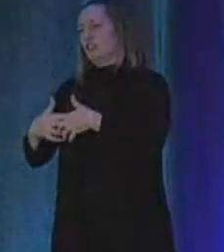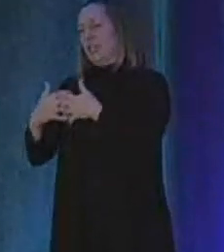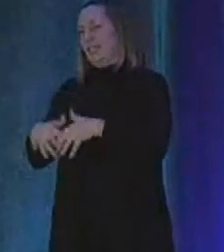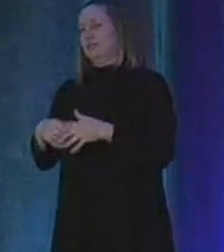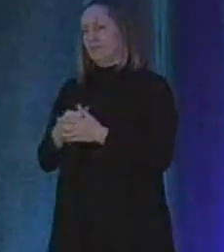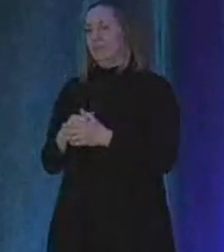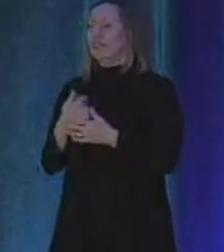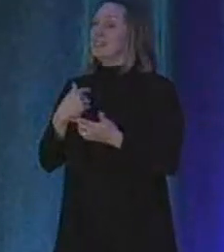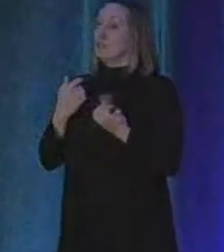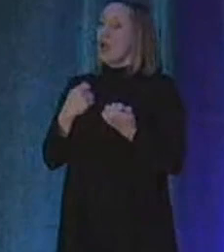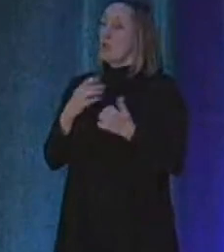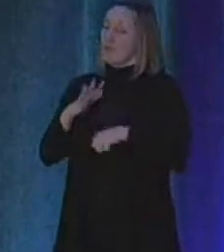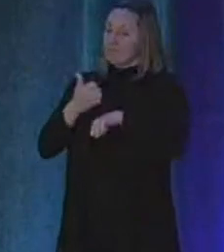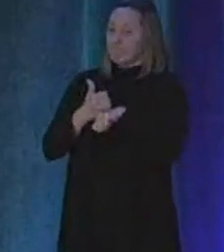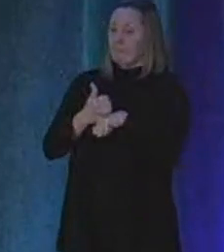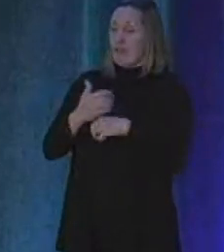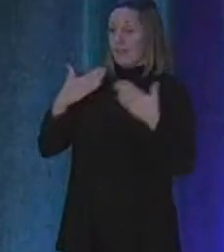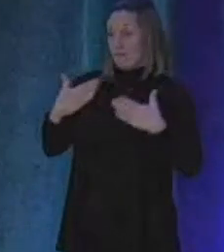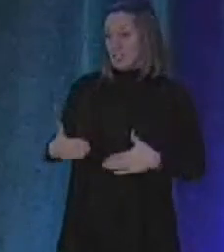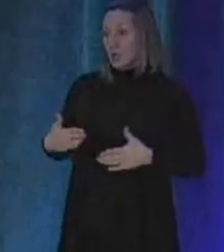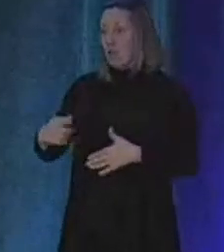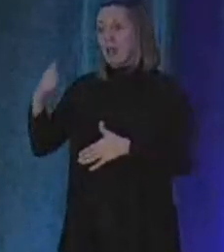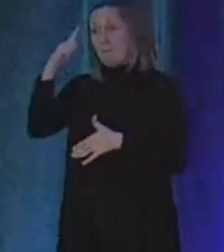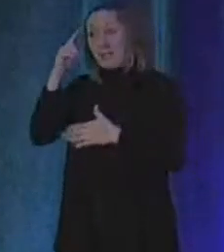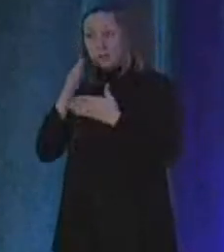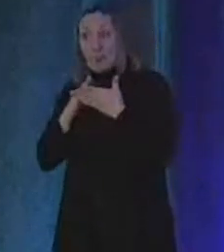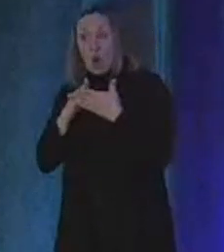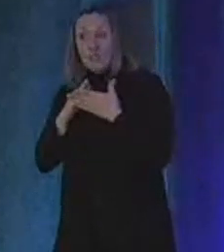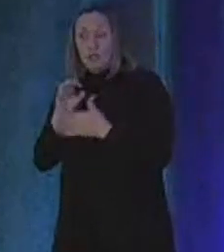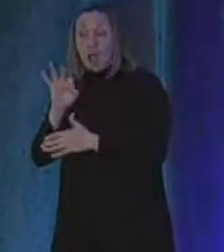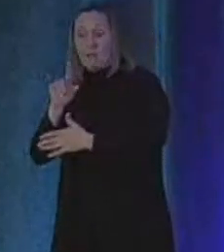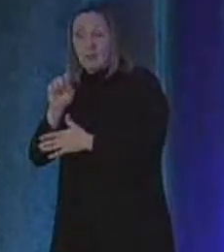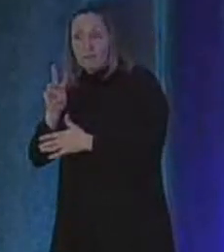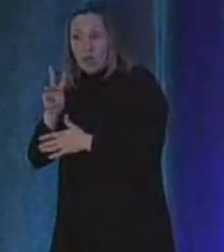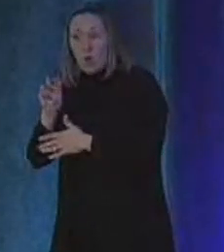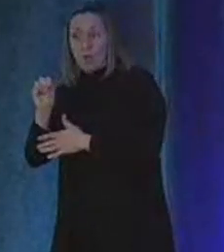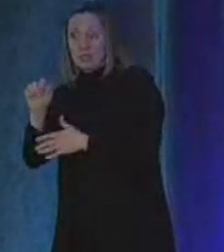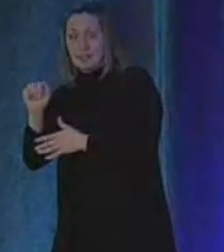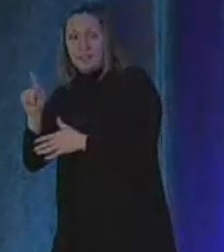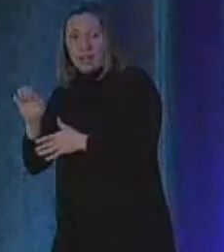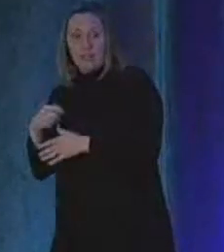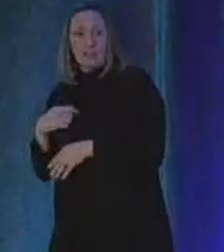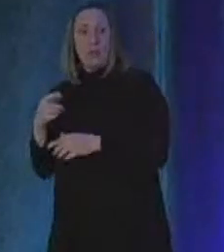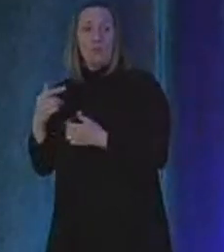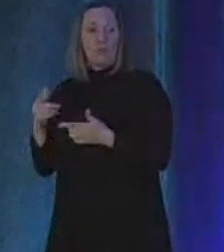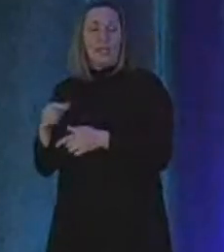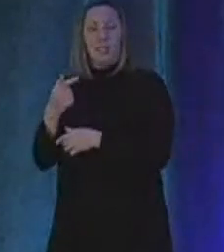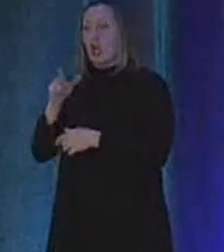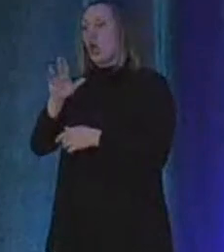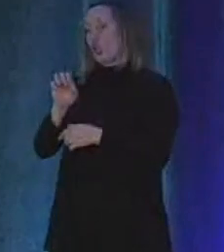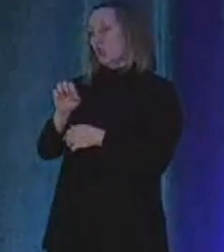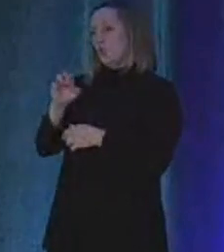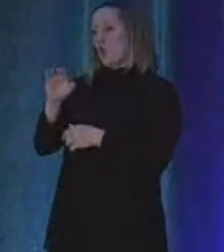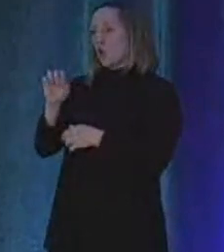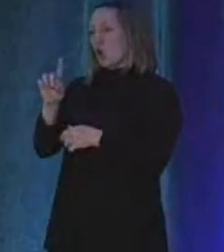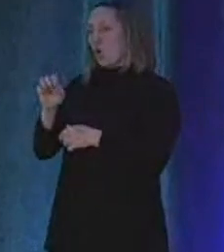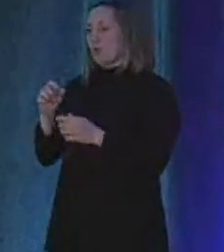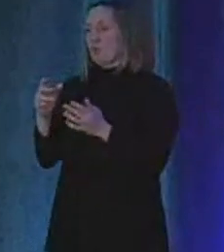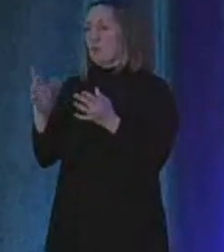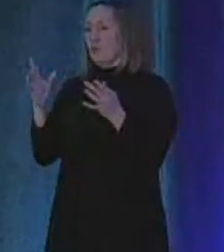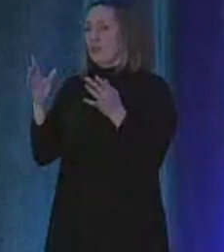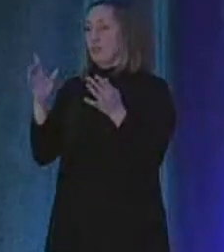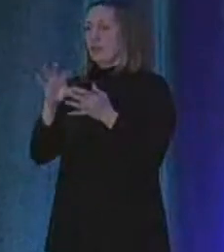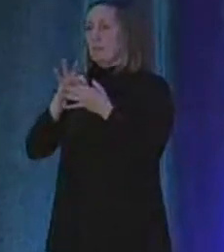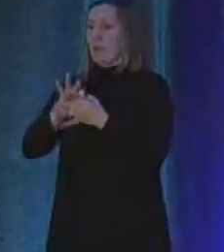physical and mental pieces of a flow state. And we're going to bring in some glue code, if you will, with meditation and